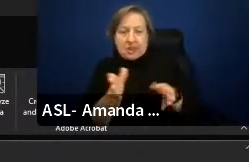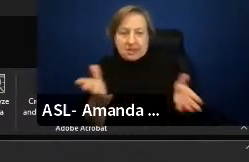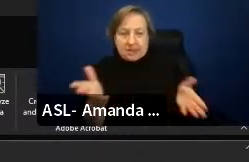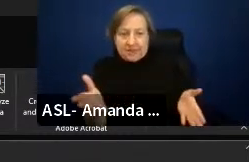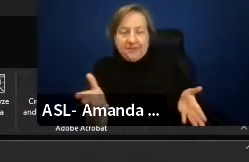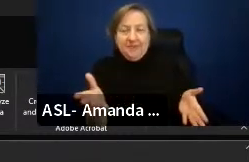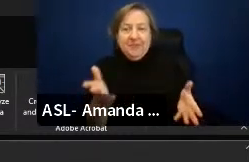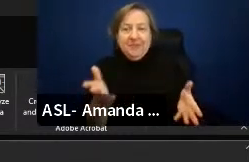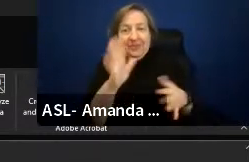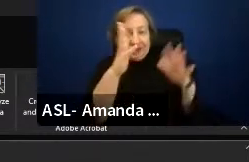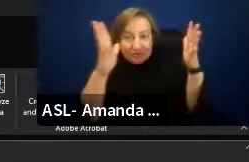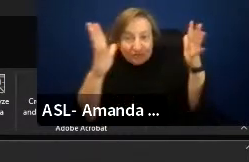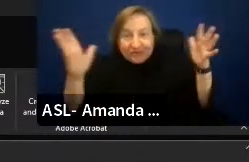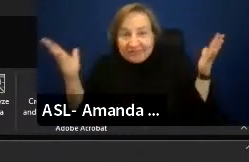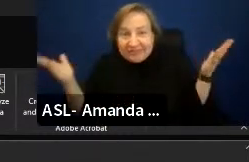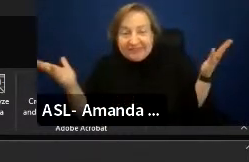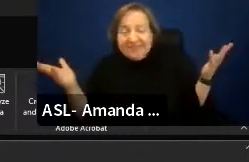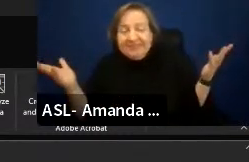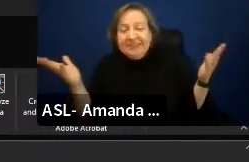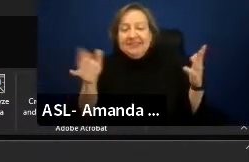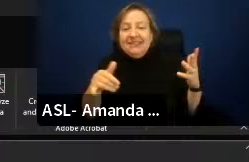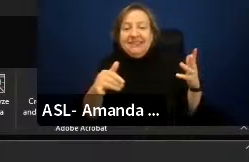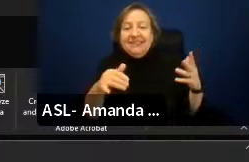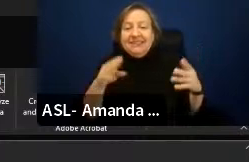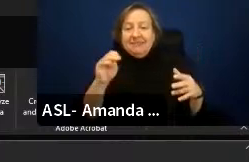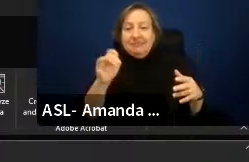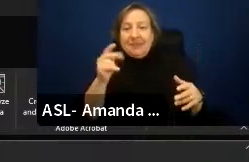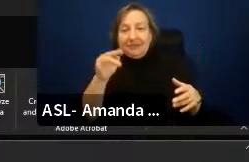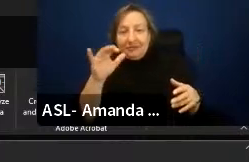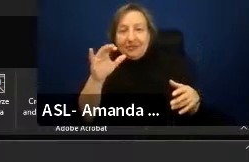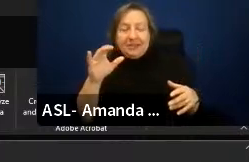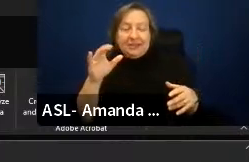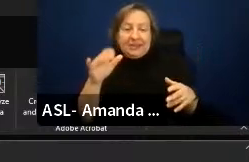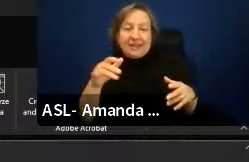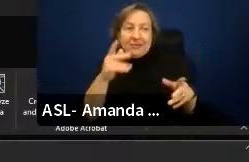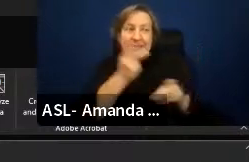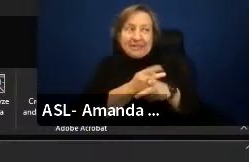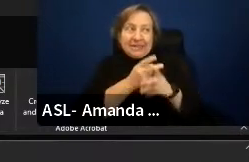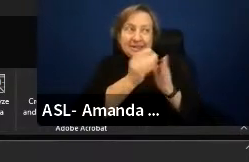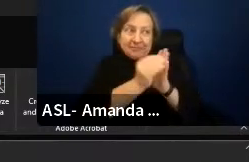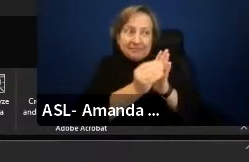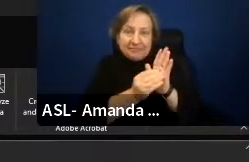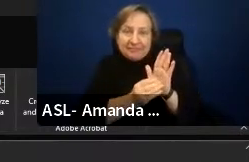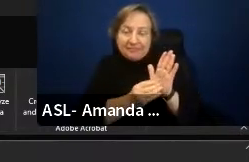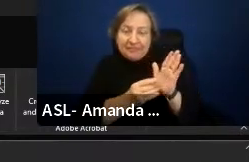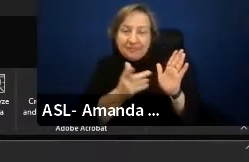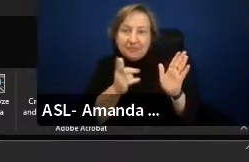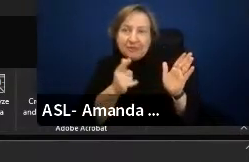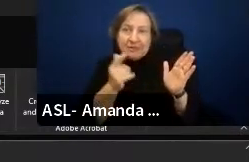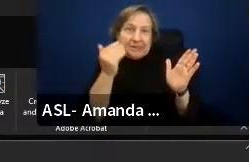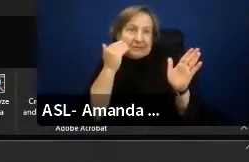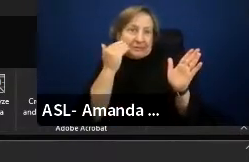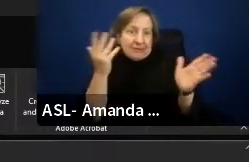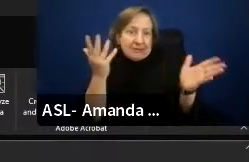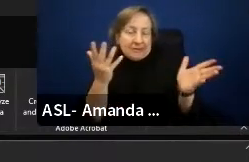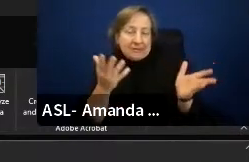the trees. I mean, this is a metric that is kept track of. And so, yeah.